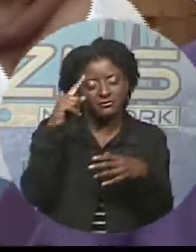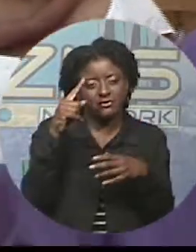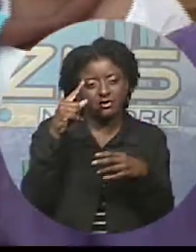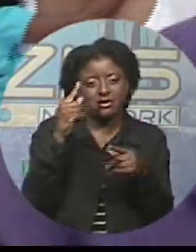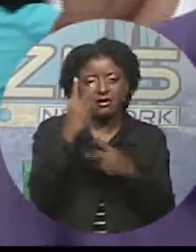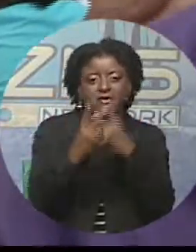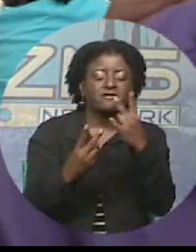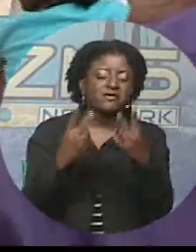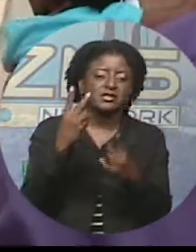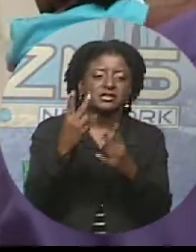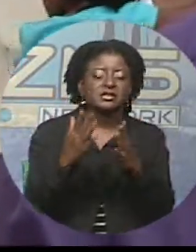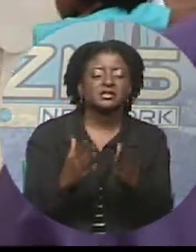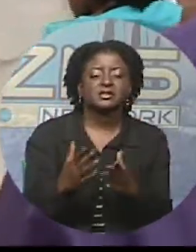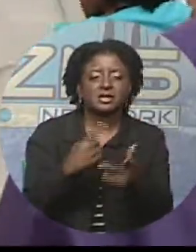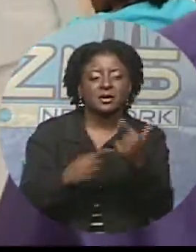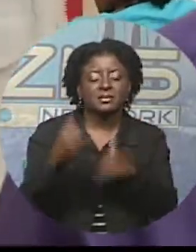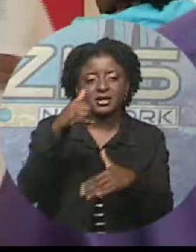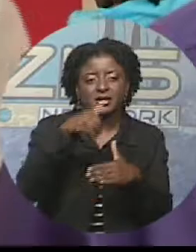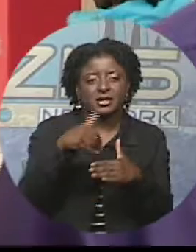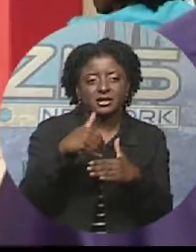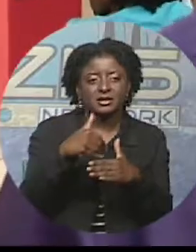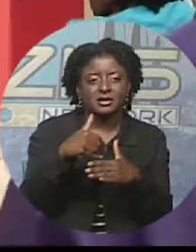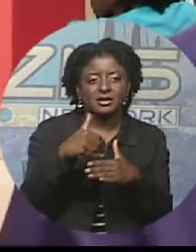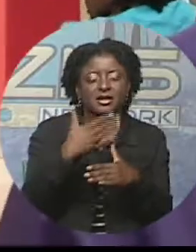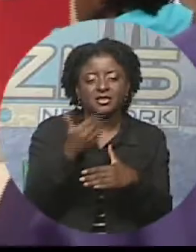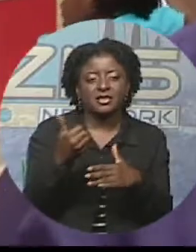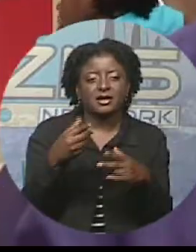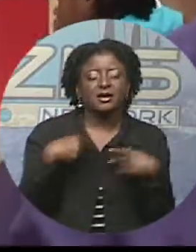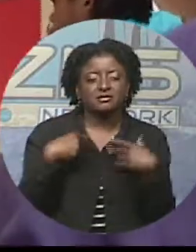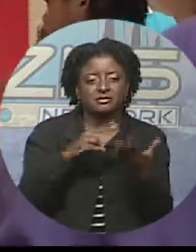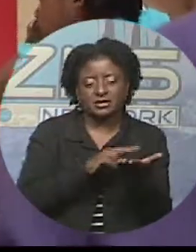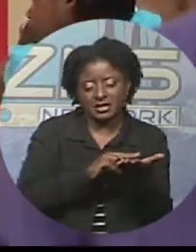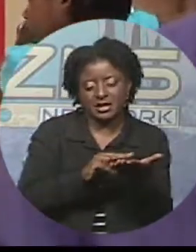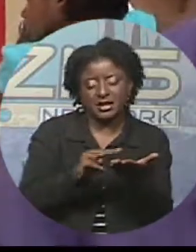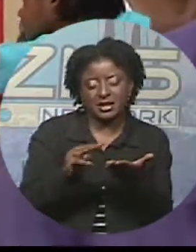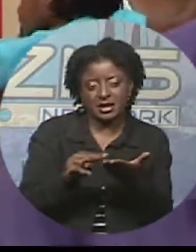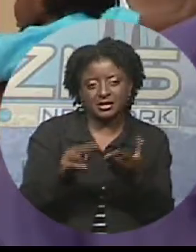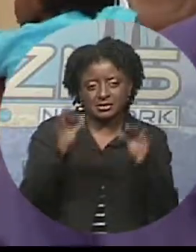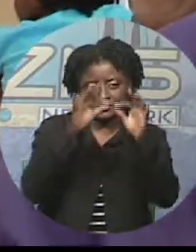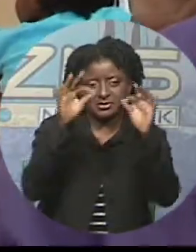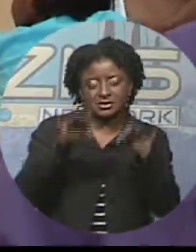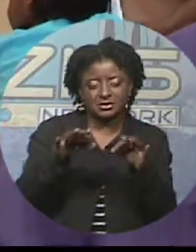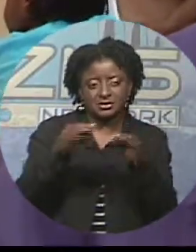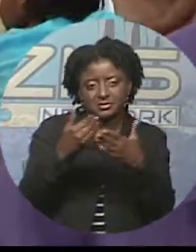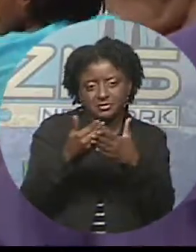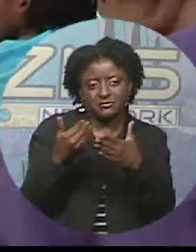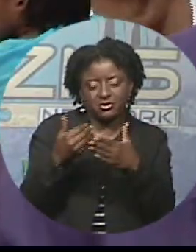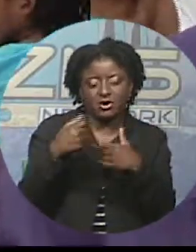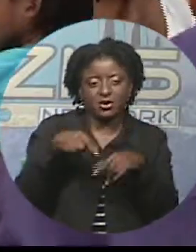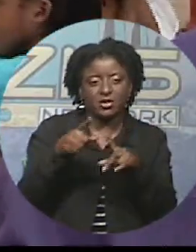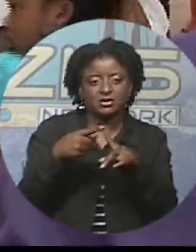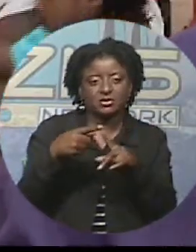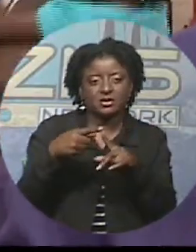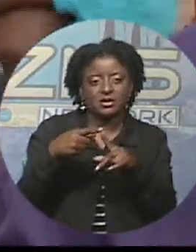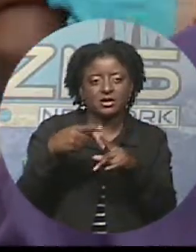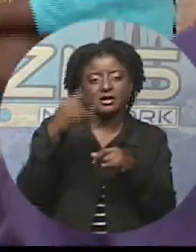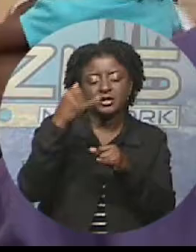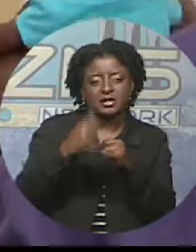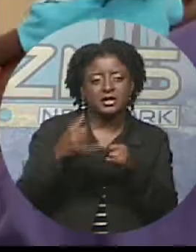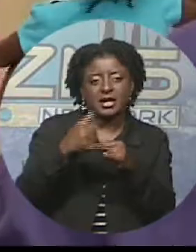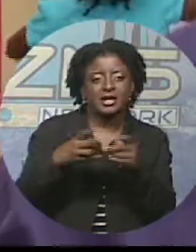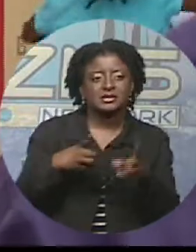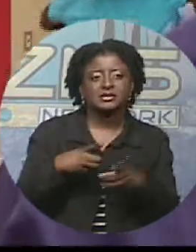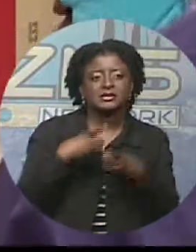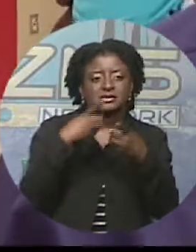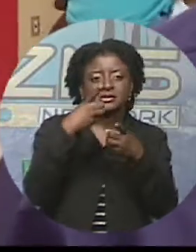they come and they are presented with a nice facility before venturing on to their final destination, it speaks volumes,